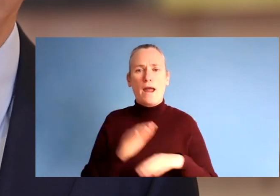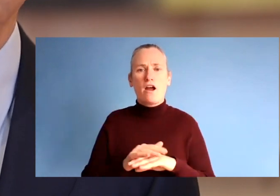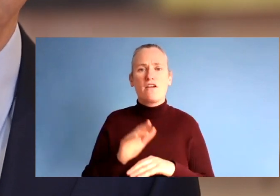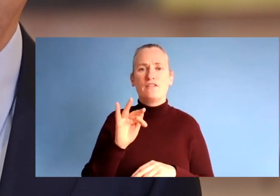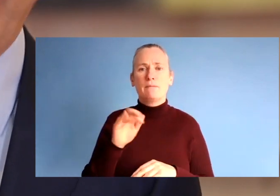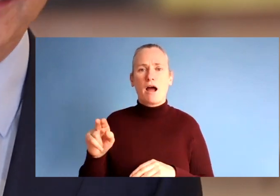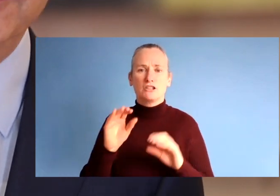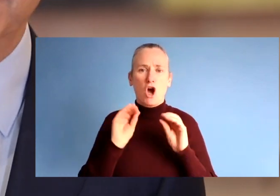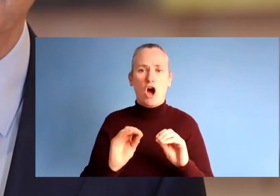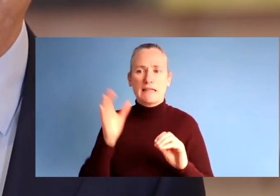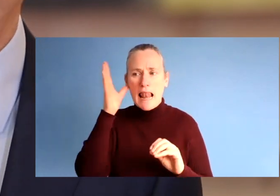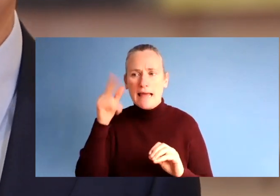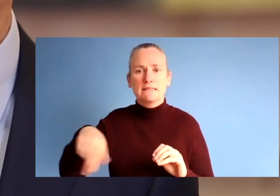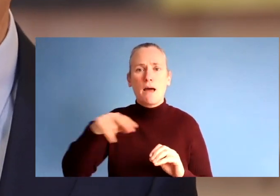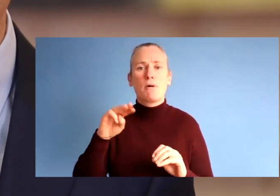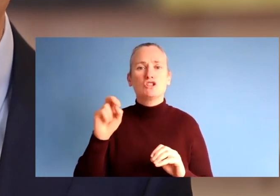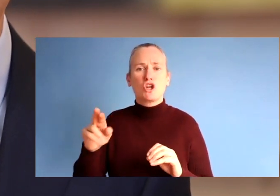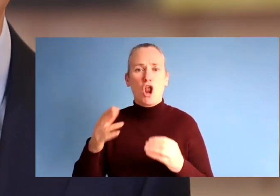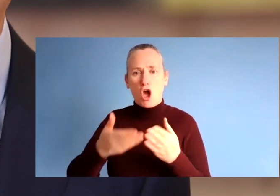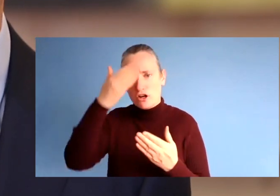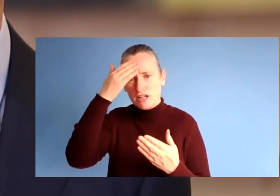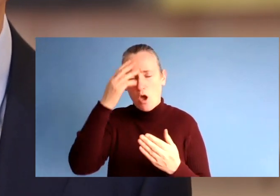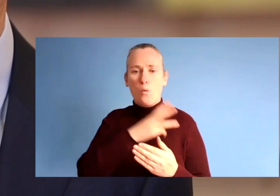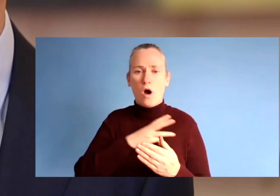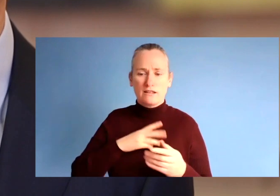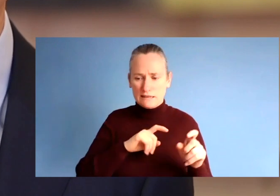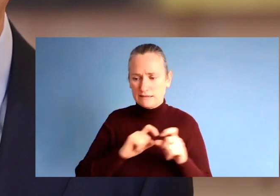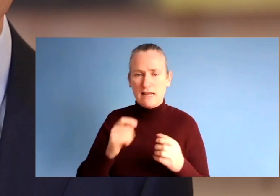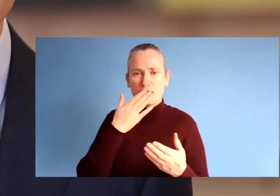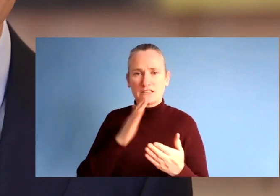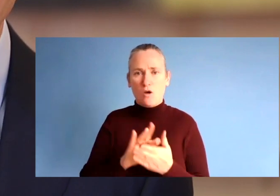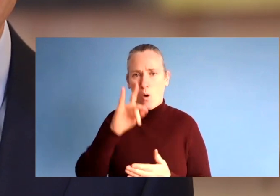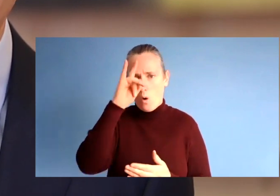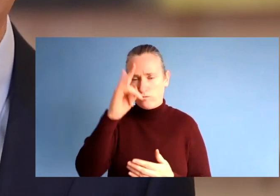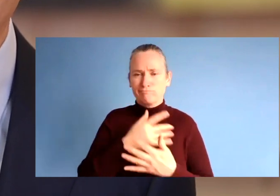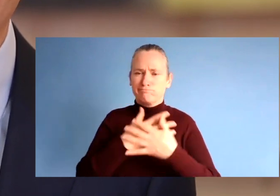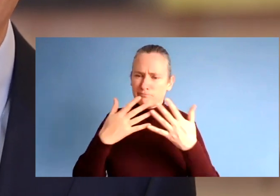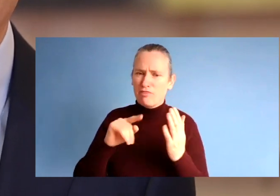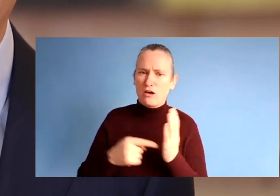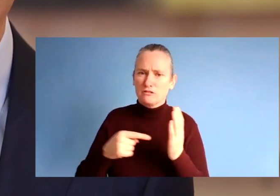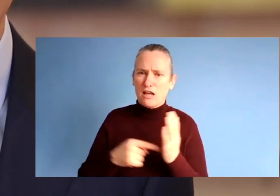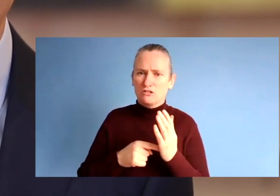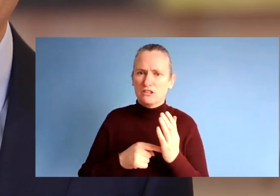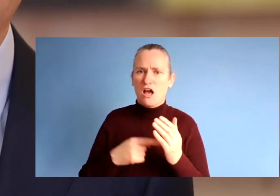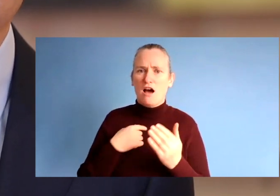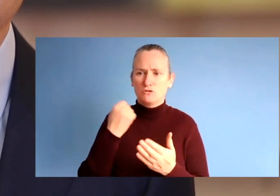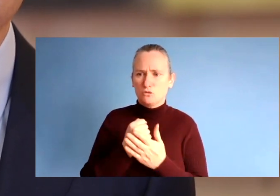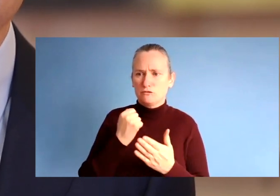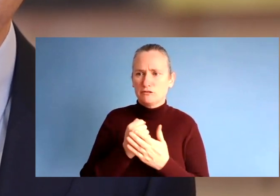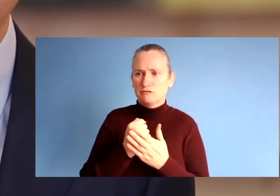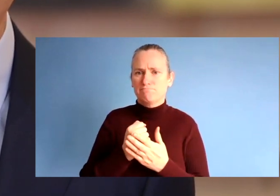Munster learn," was and is a message of hope for countless thousands of undergraduates embarking on life's